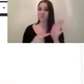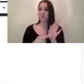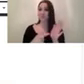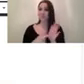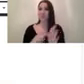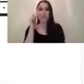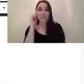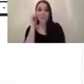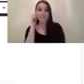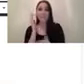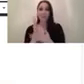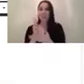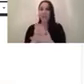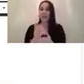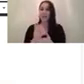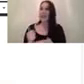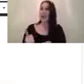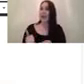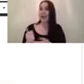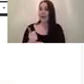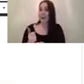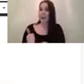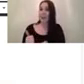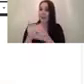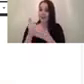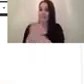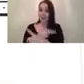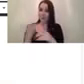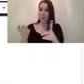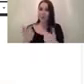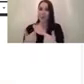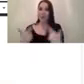help you a lot. And the second,